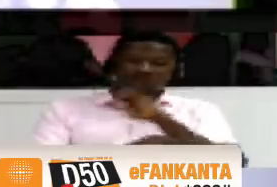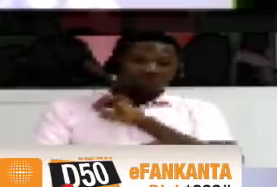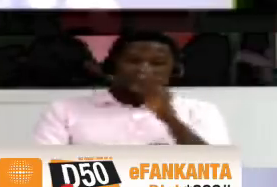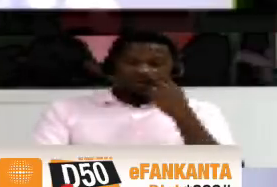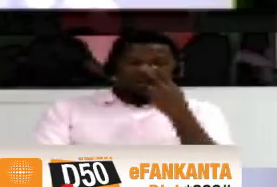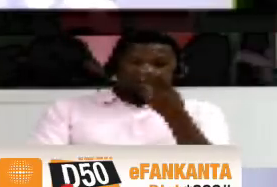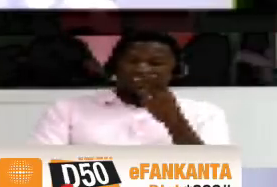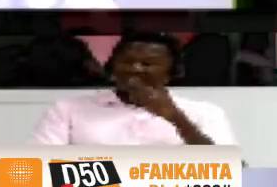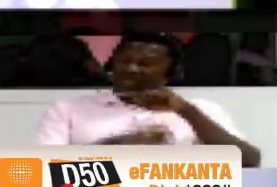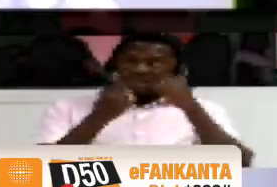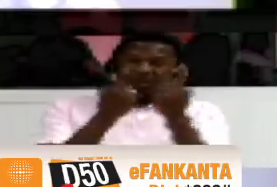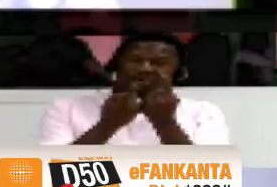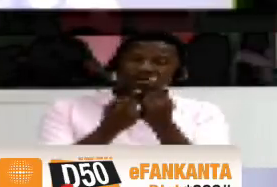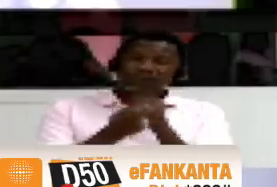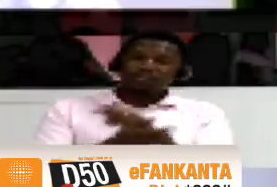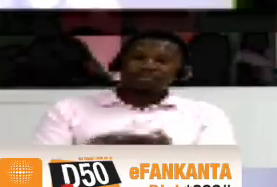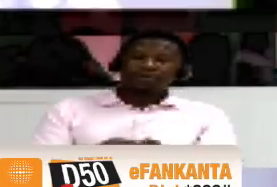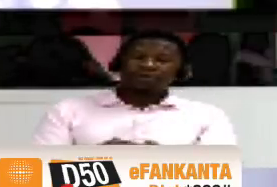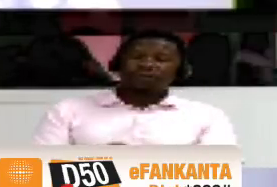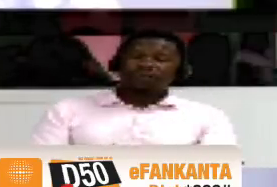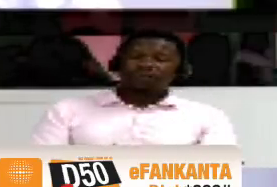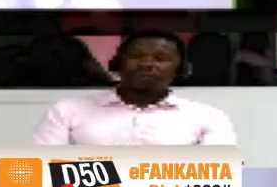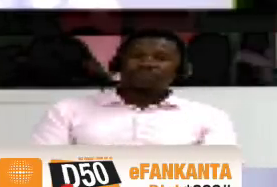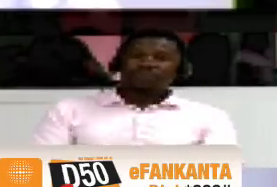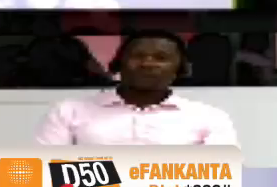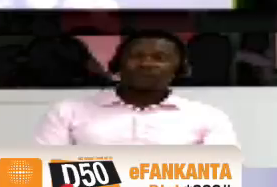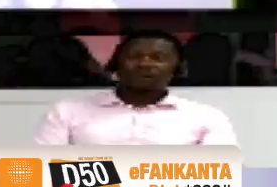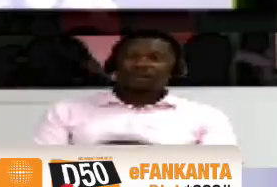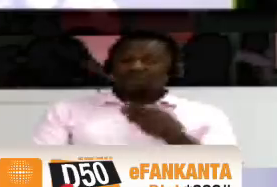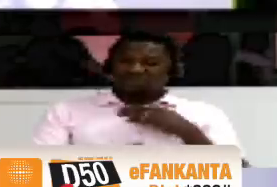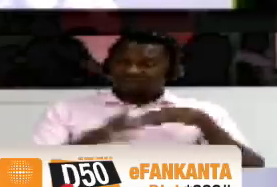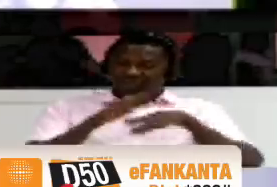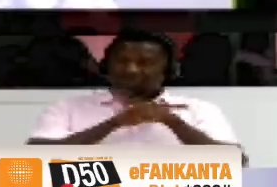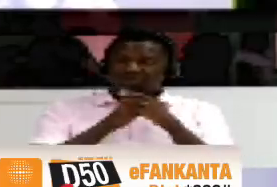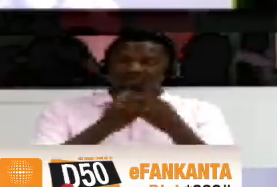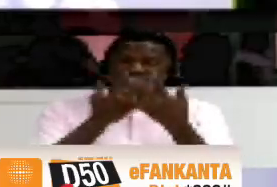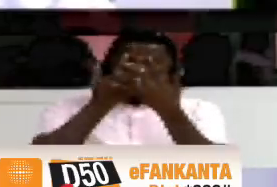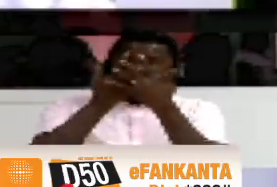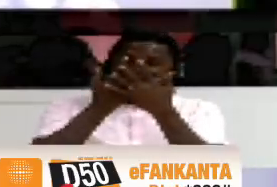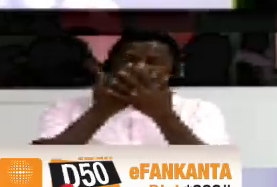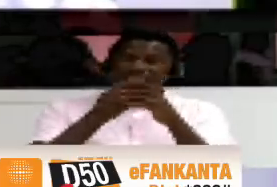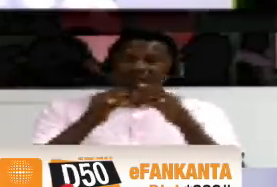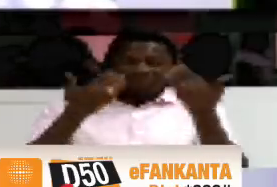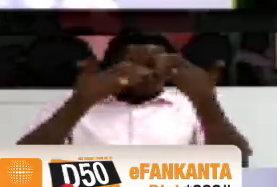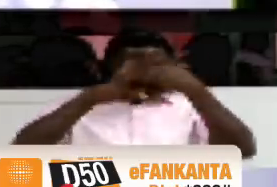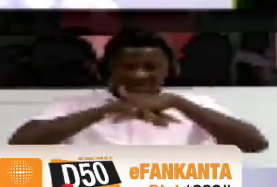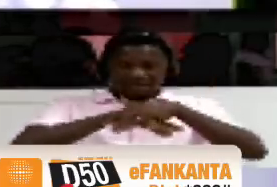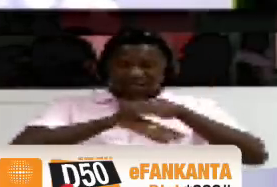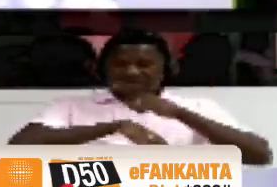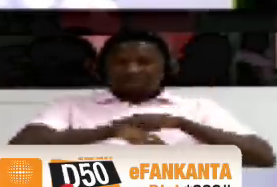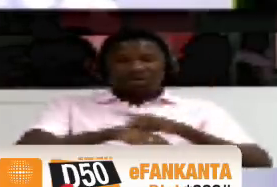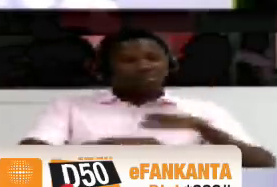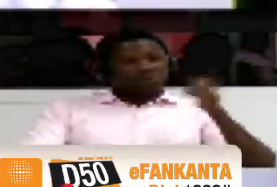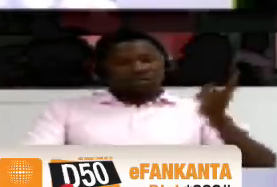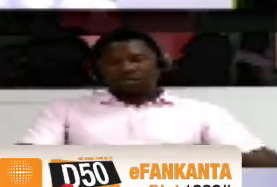And they will get into the cell during nighttime and will be beaten.